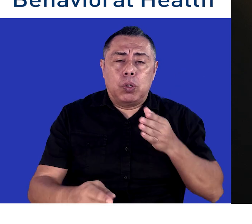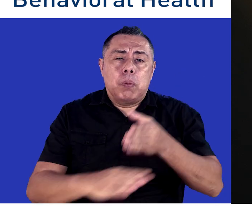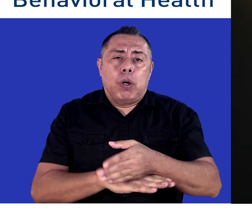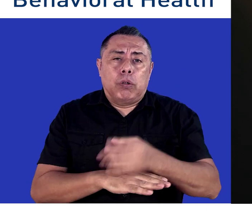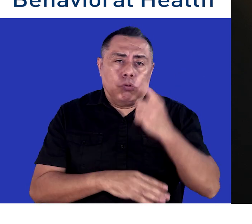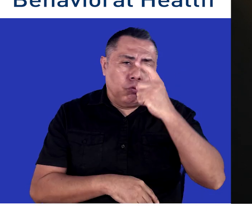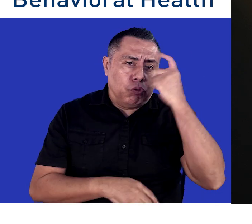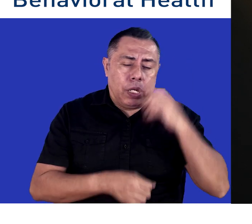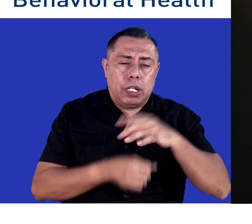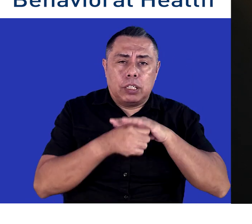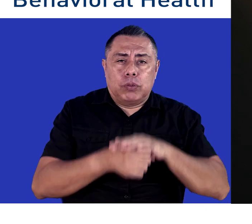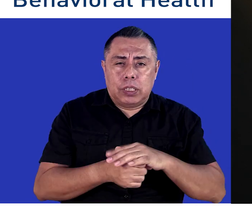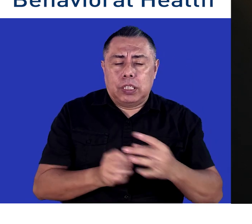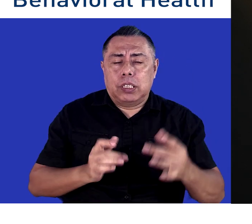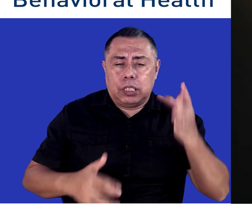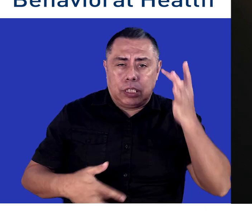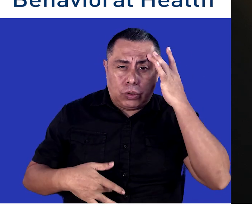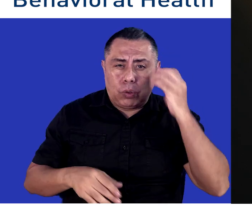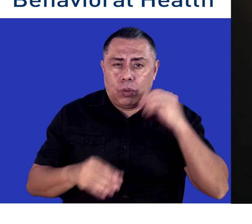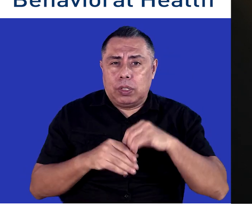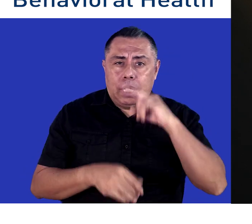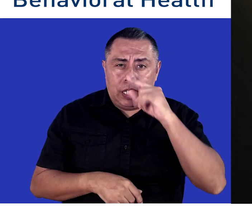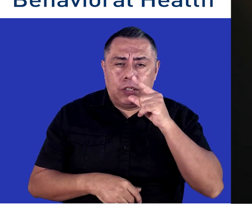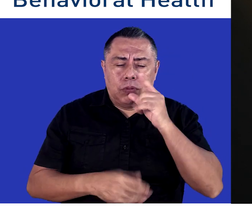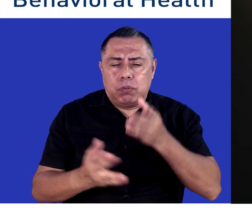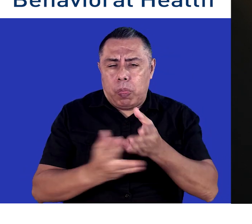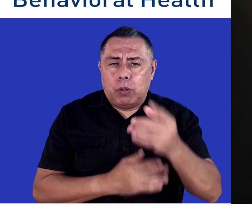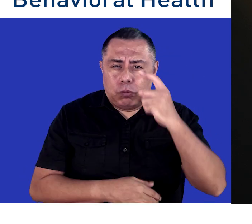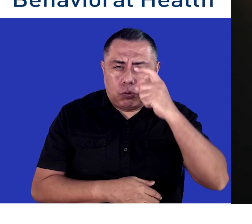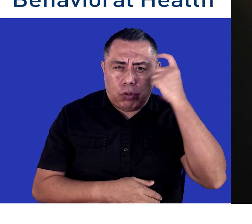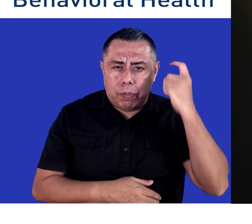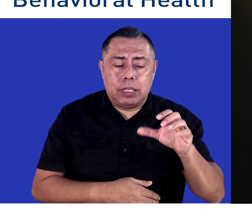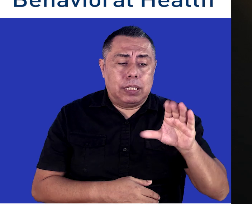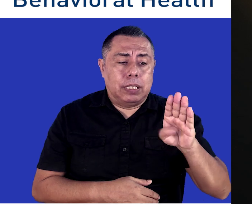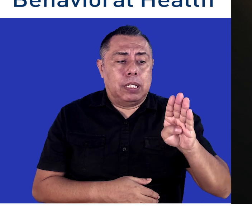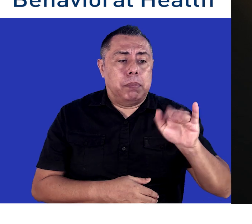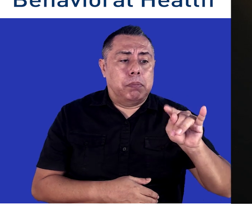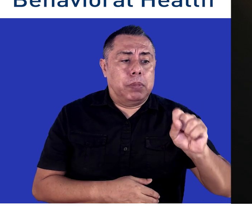that has been shown to reduce post-traumatic stress disorder and depression symptoms